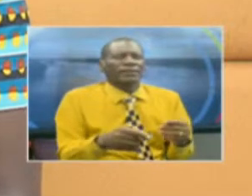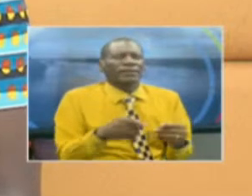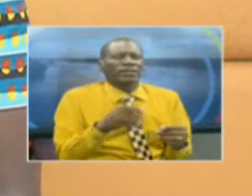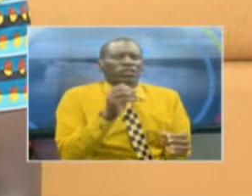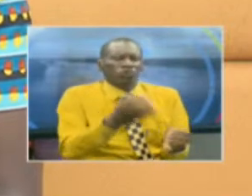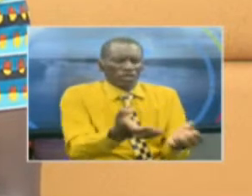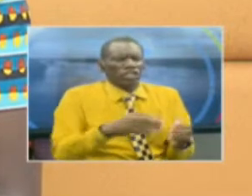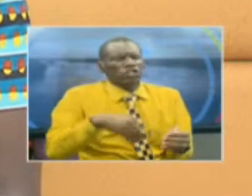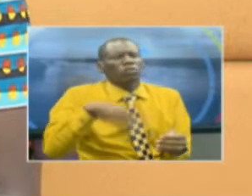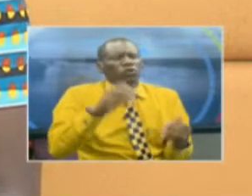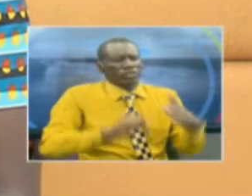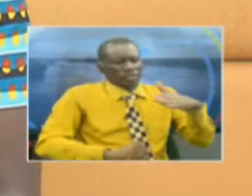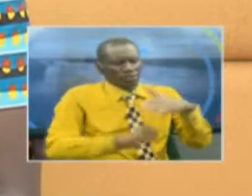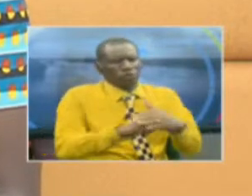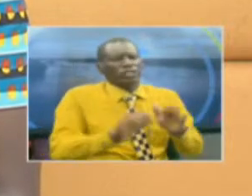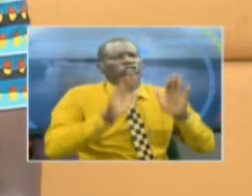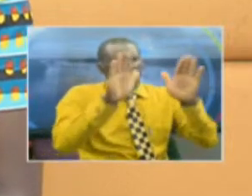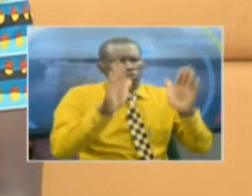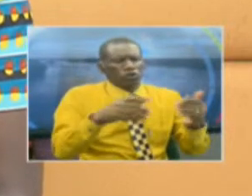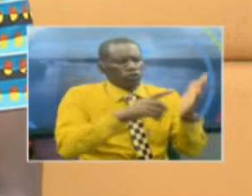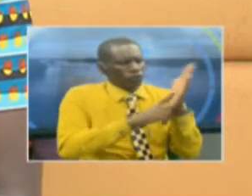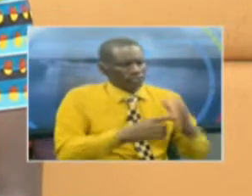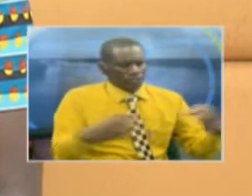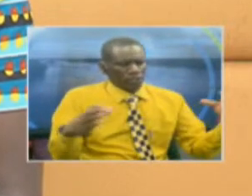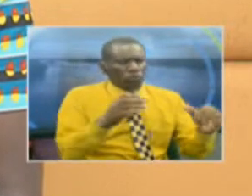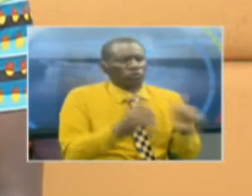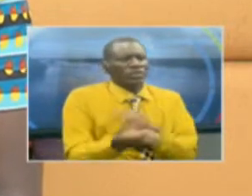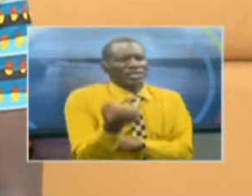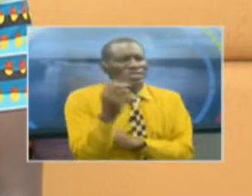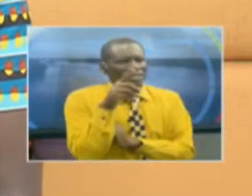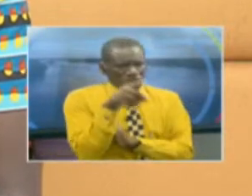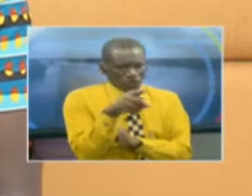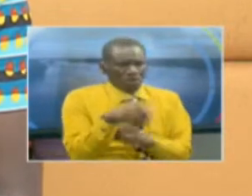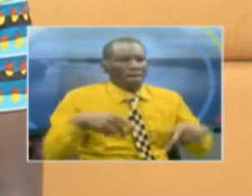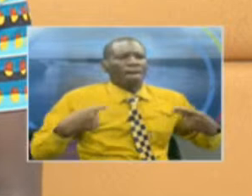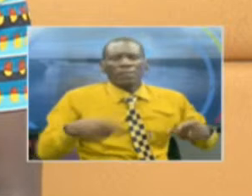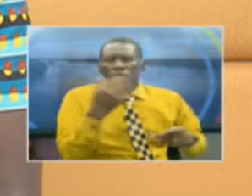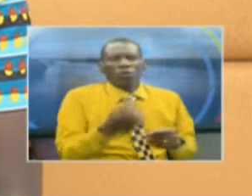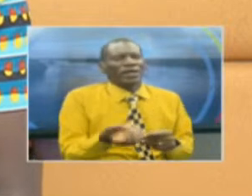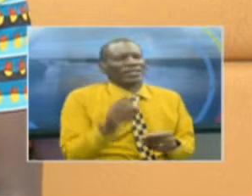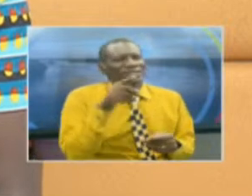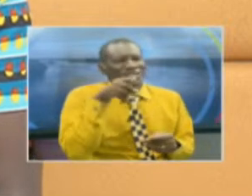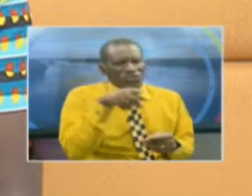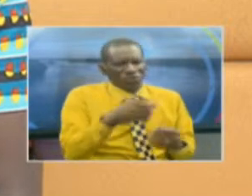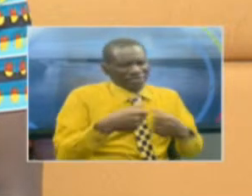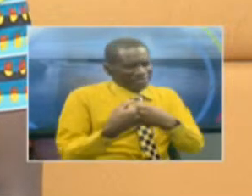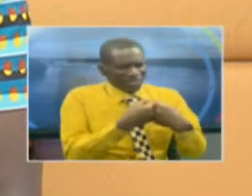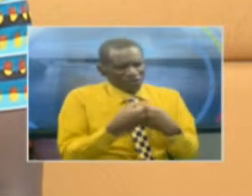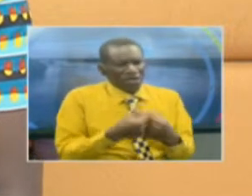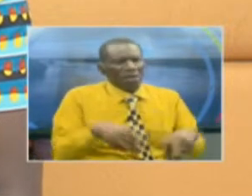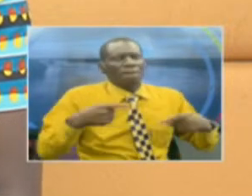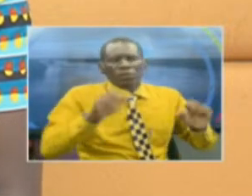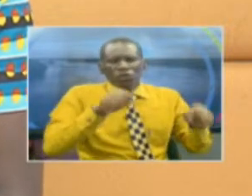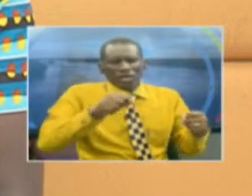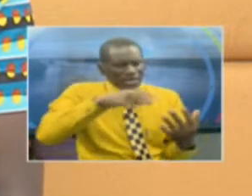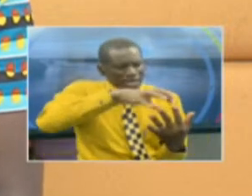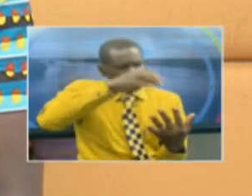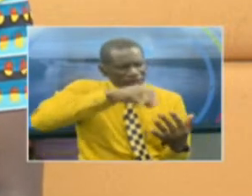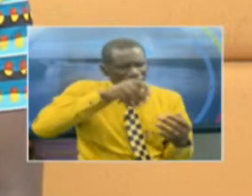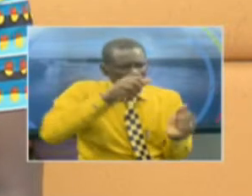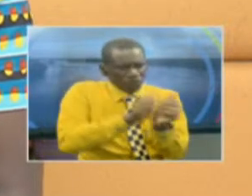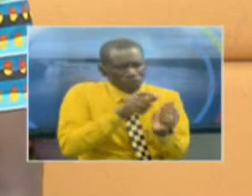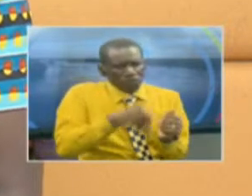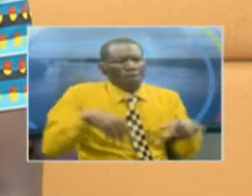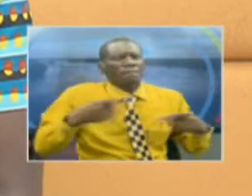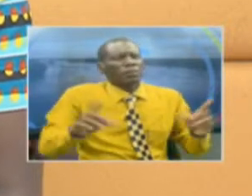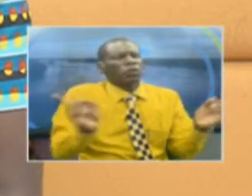support is very important, like the community that understands you, people who understand your struggles, people who can identify with you, people who are not going